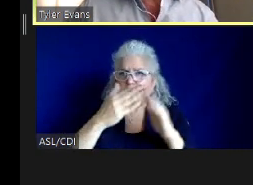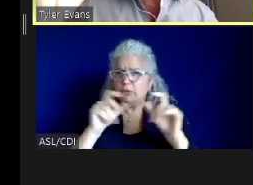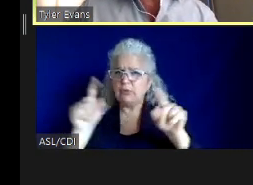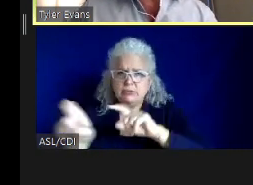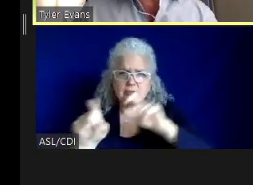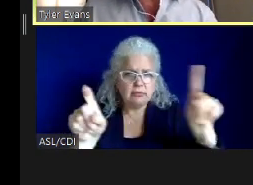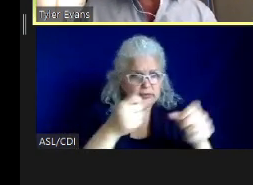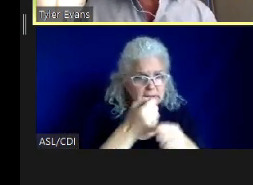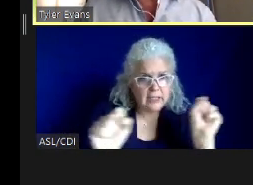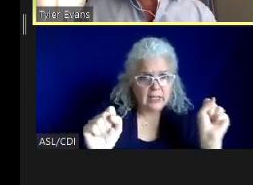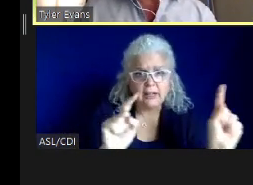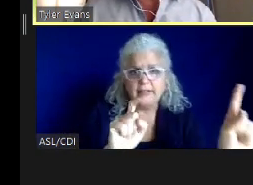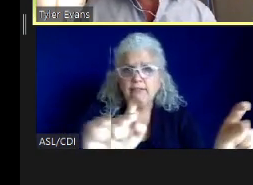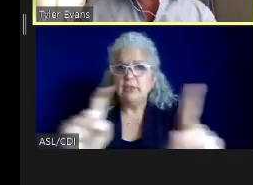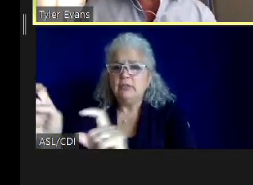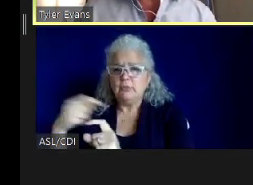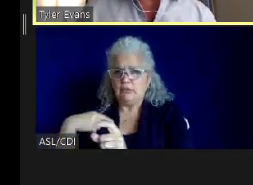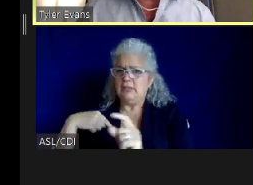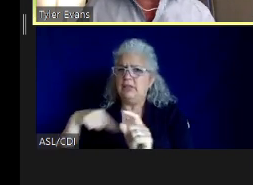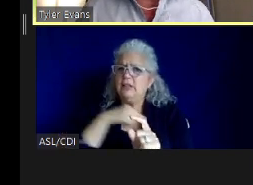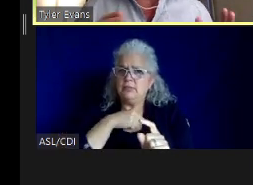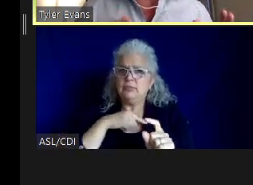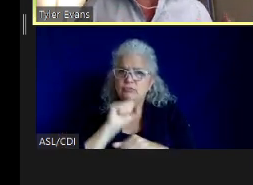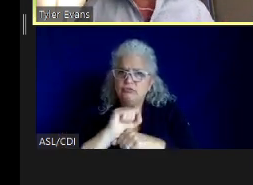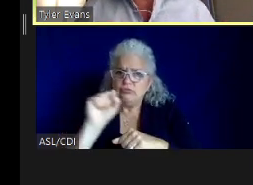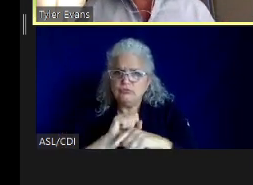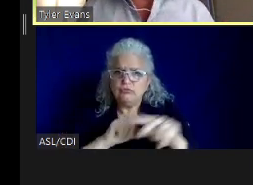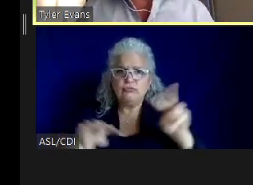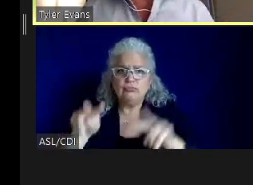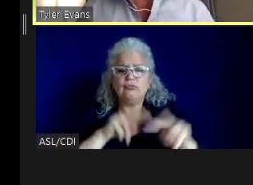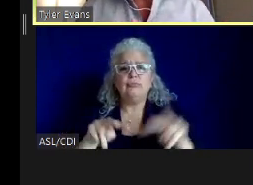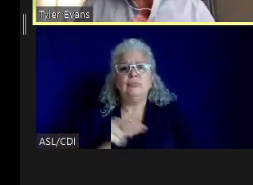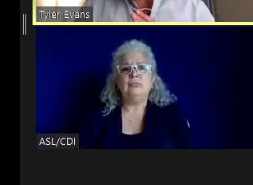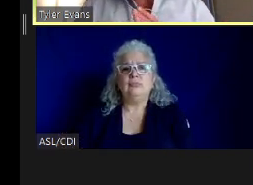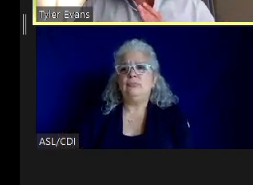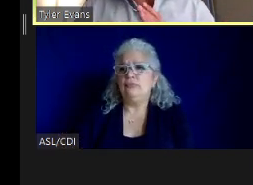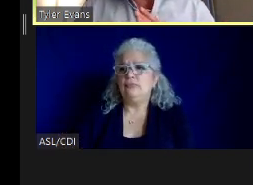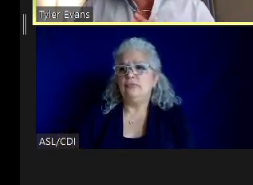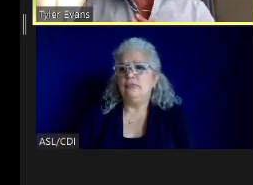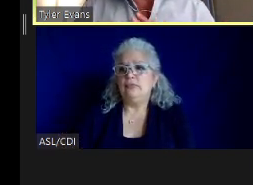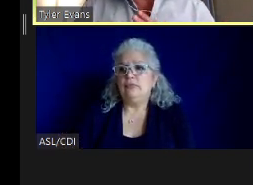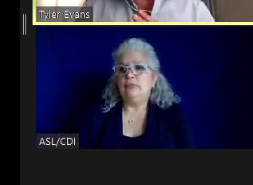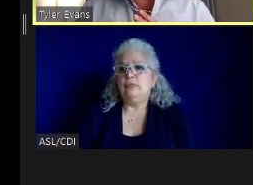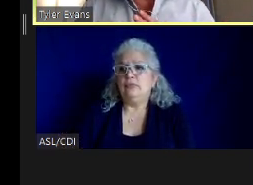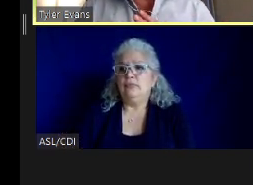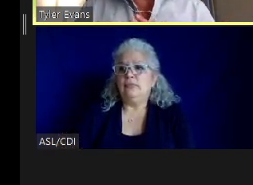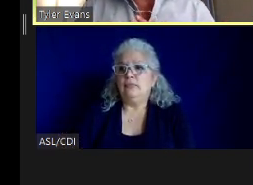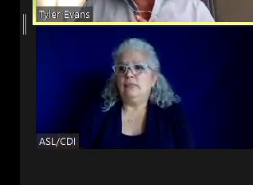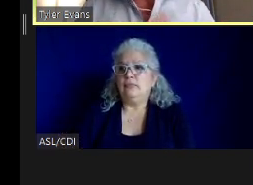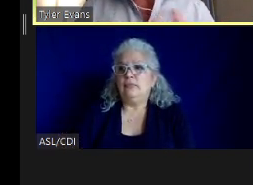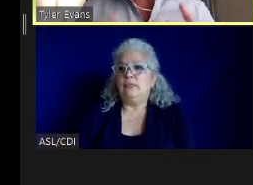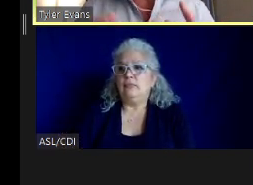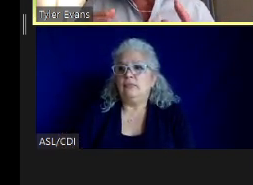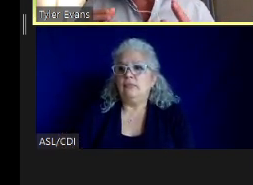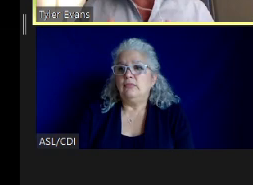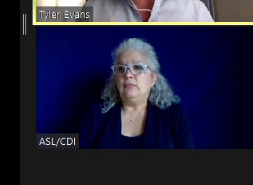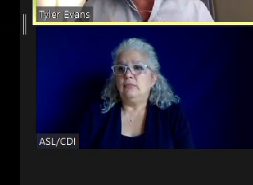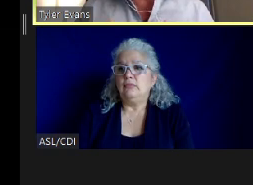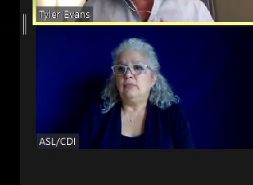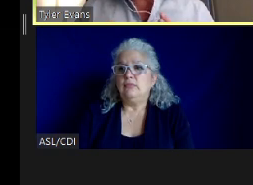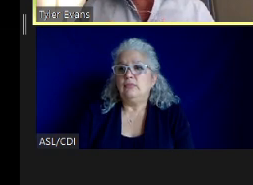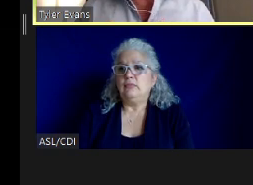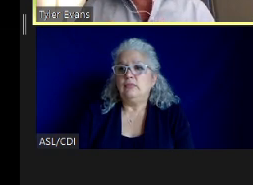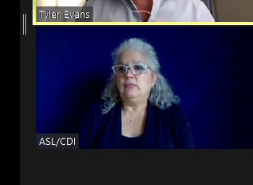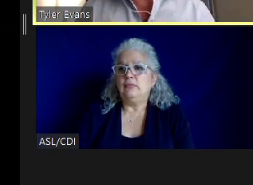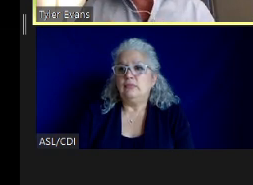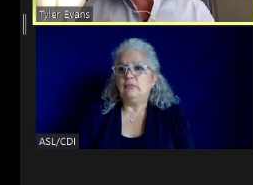And so the most common questions that we get are basically, is the acceleration of the vaccine, the